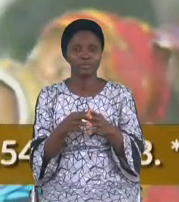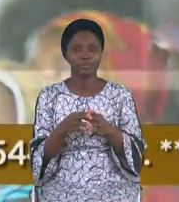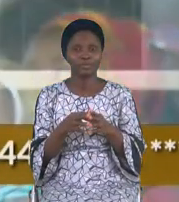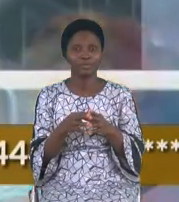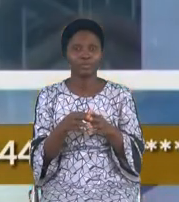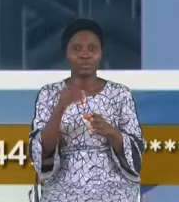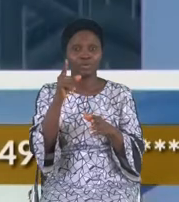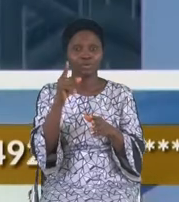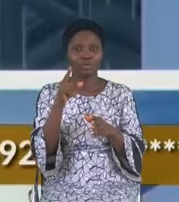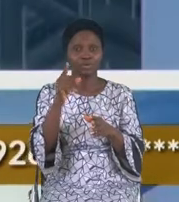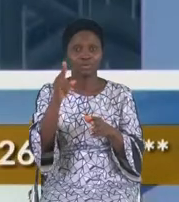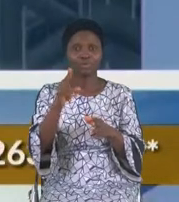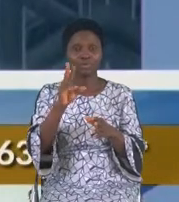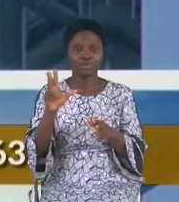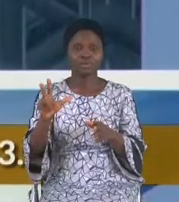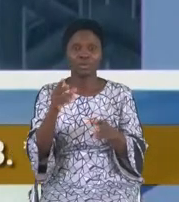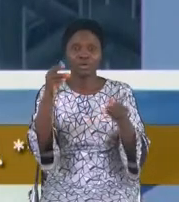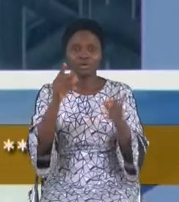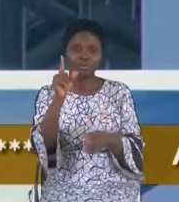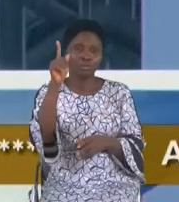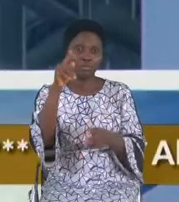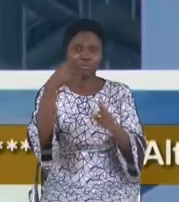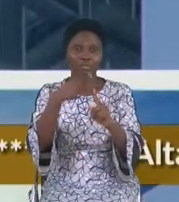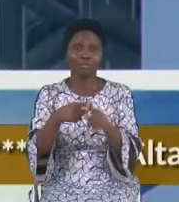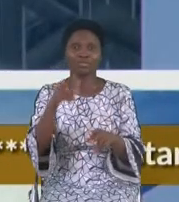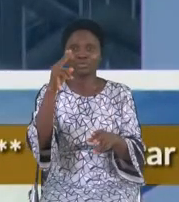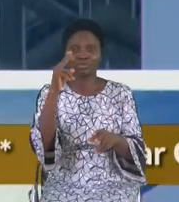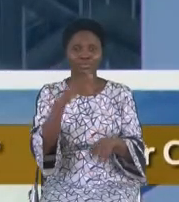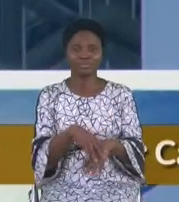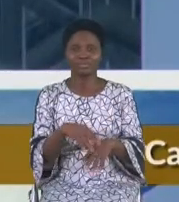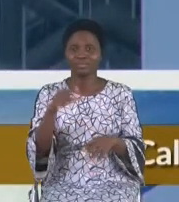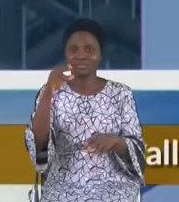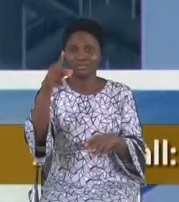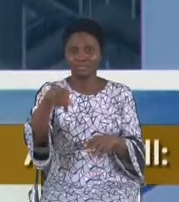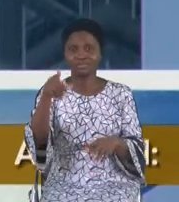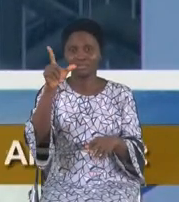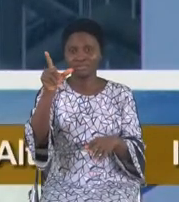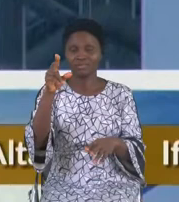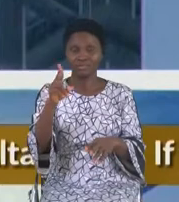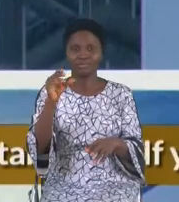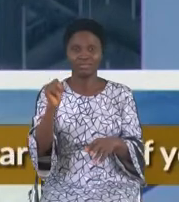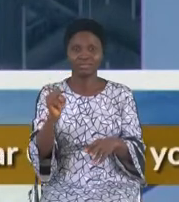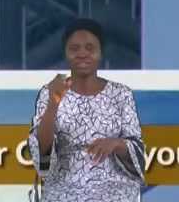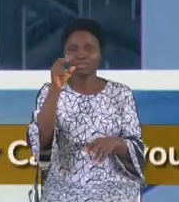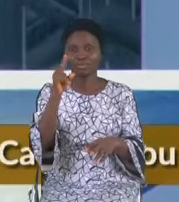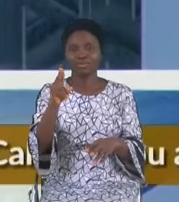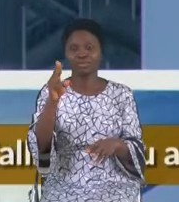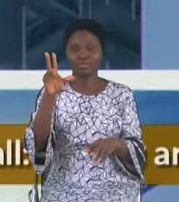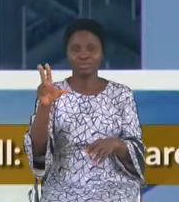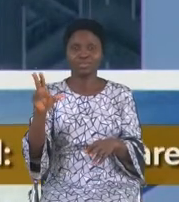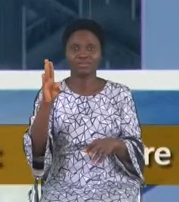nine one five four four four nine two six